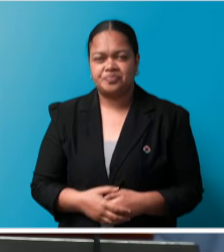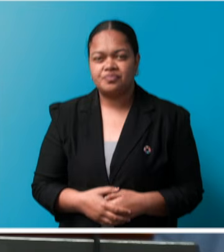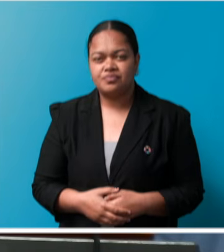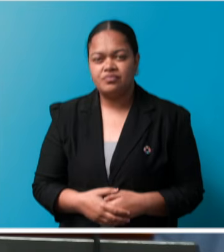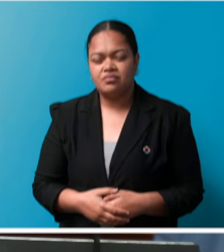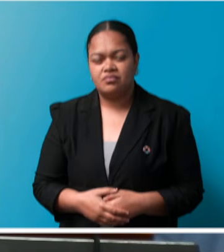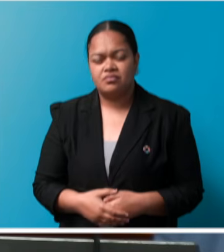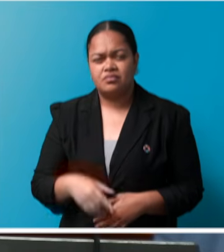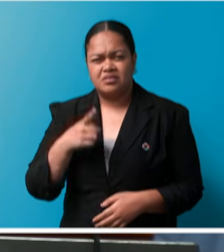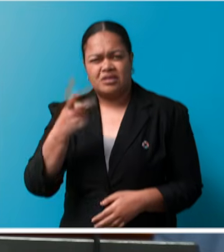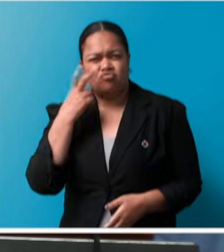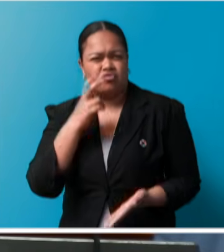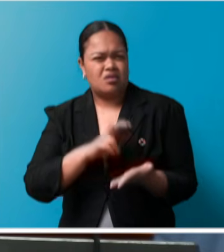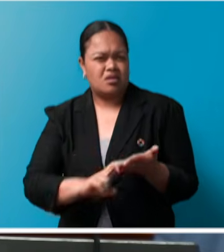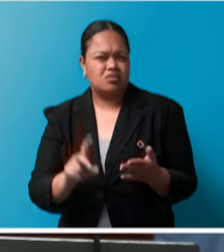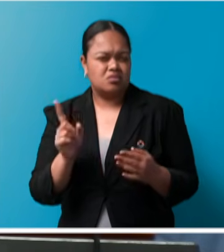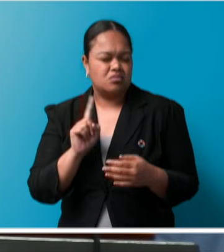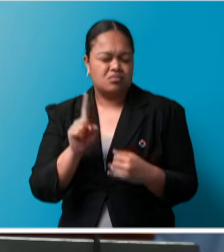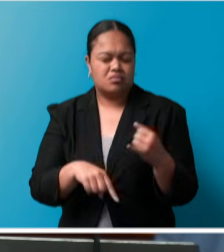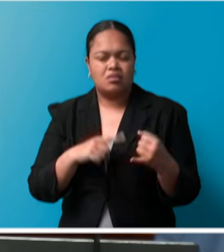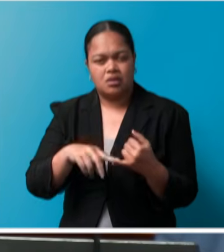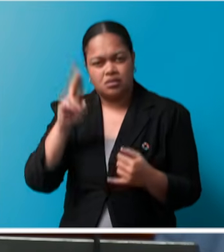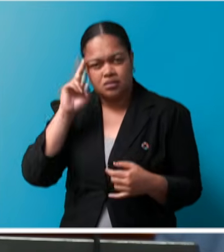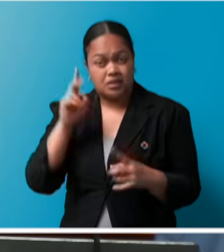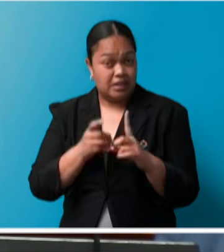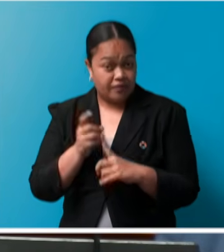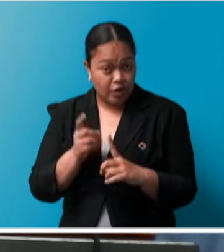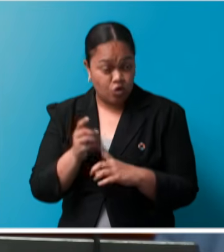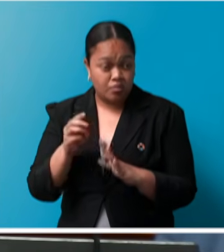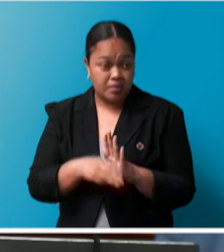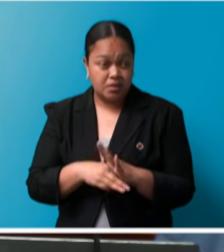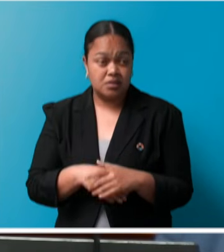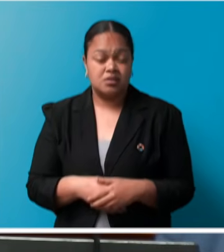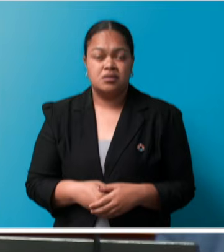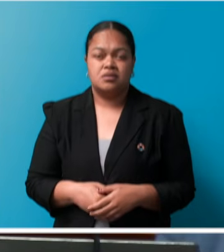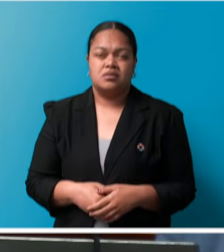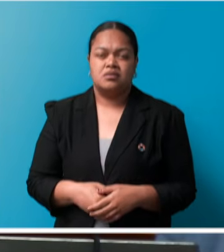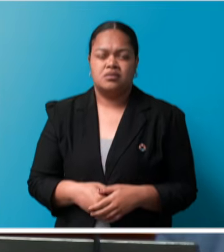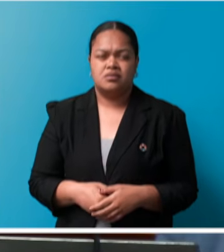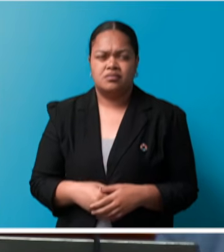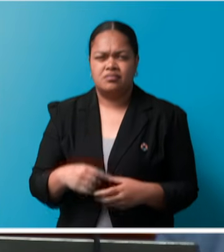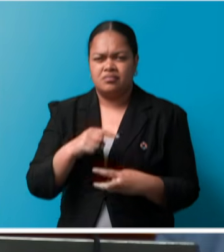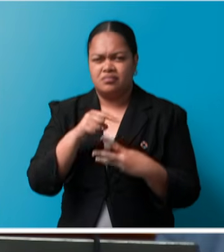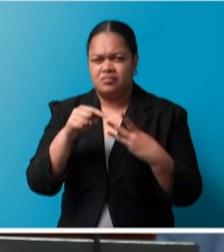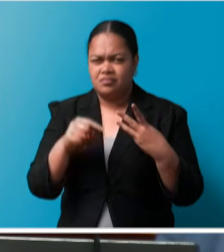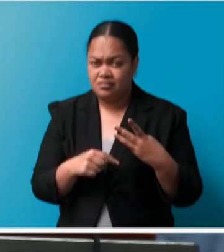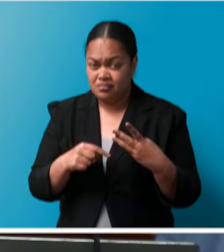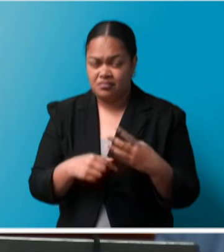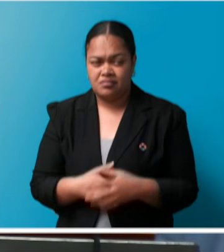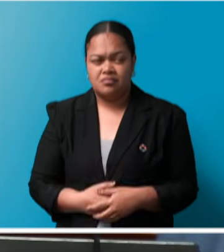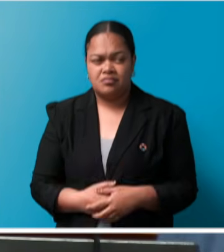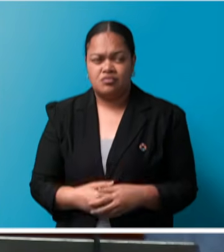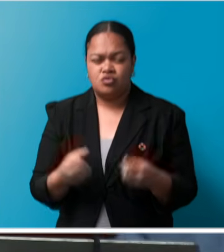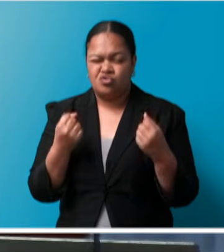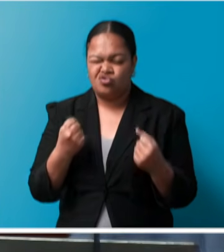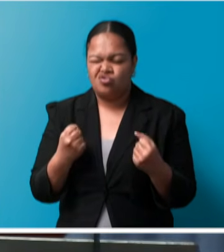It recognizes the lasting national development it built upon three enduring pillars: a strong